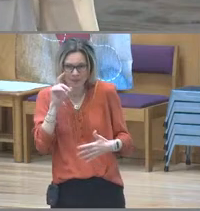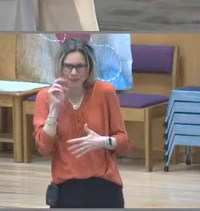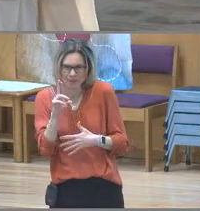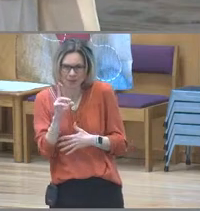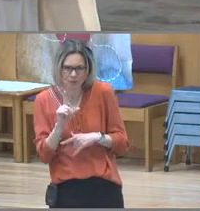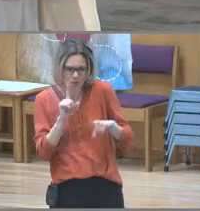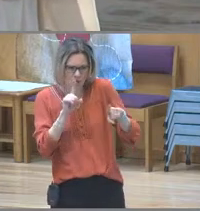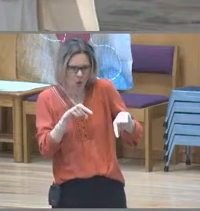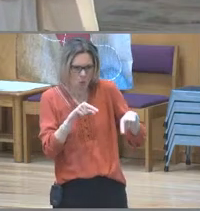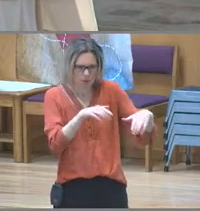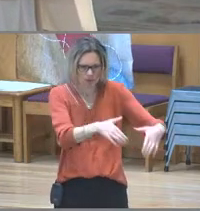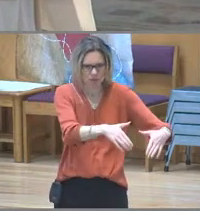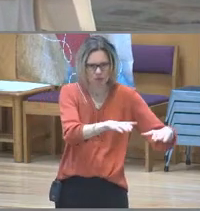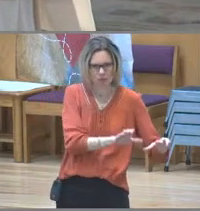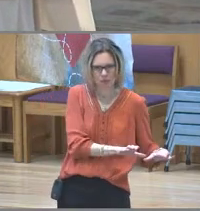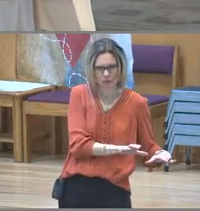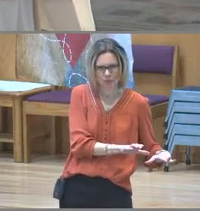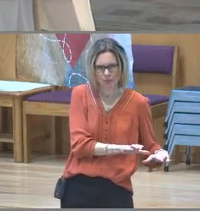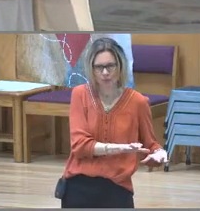tomb?